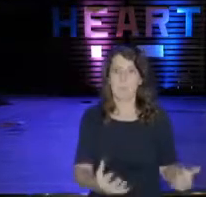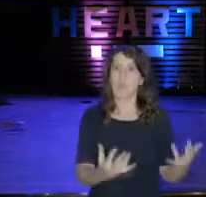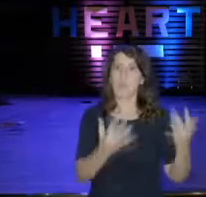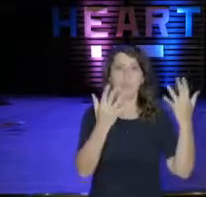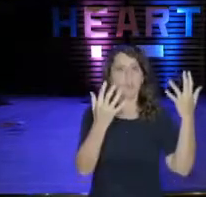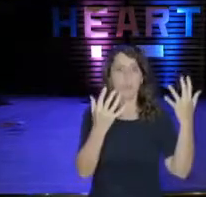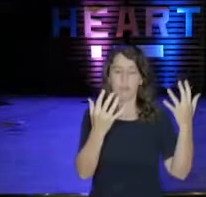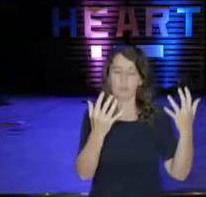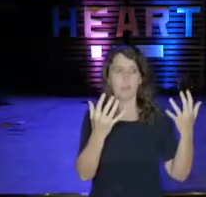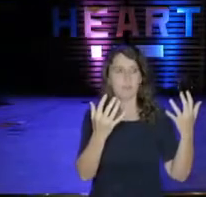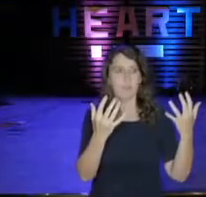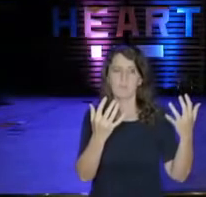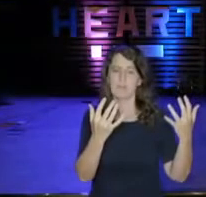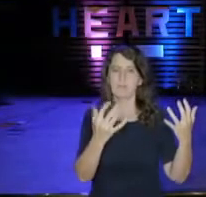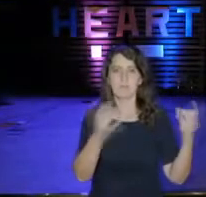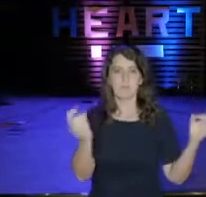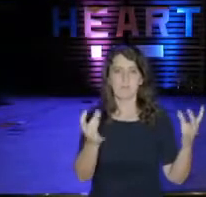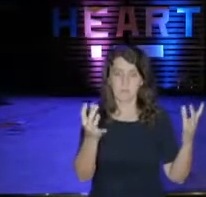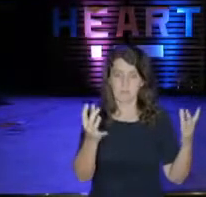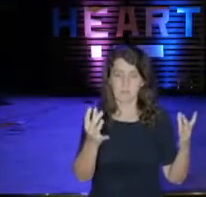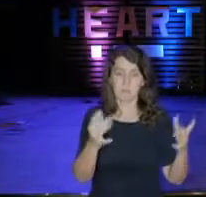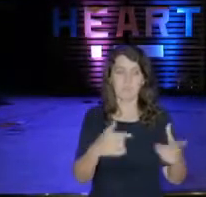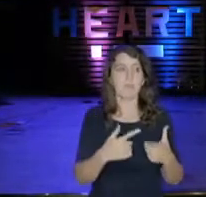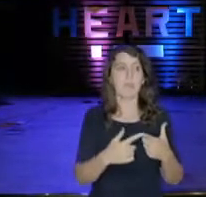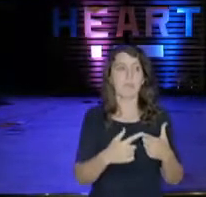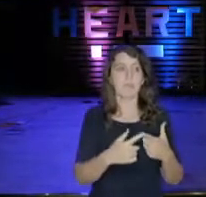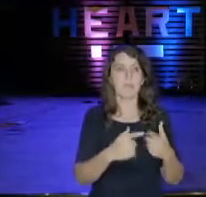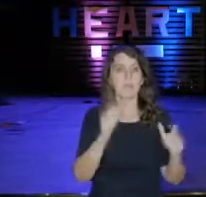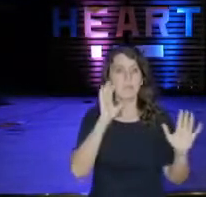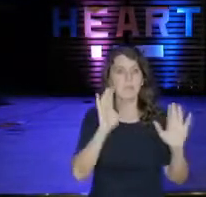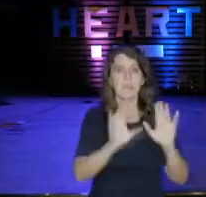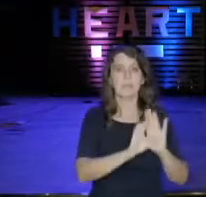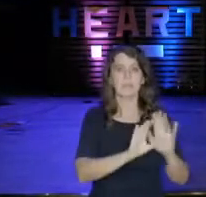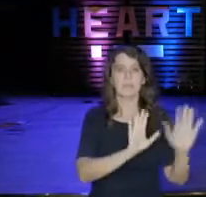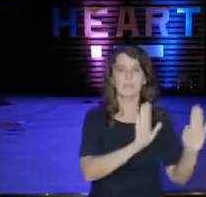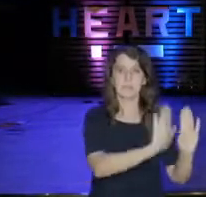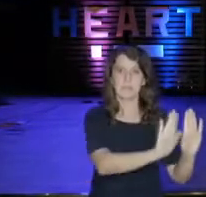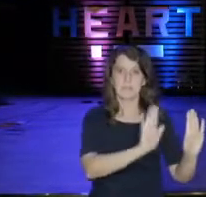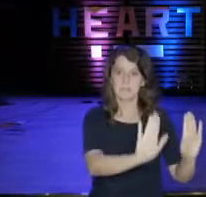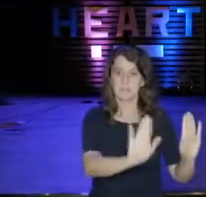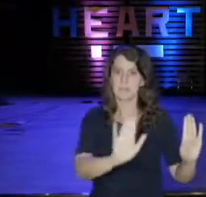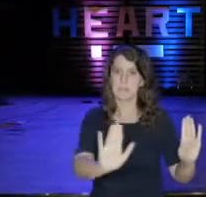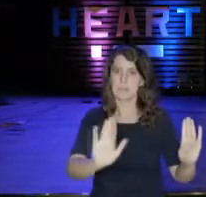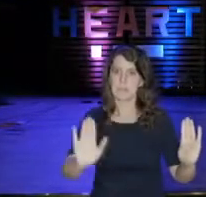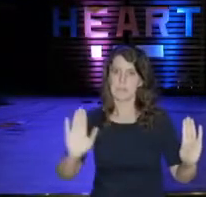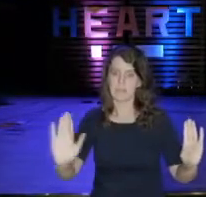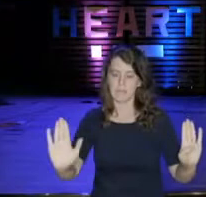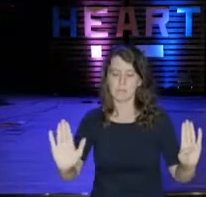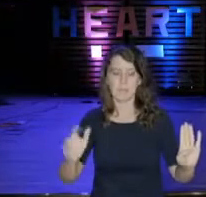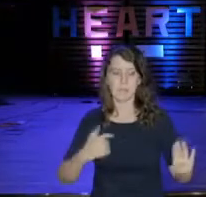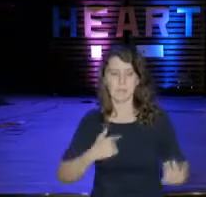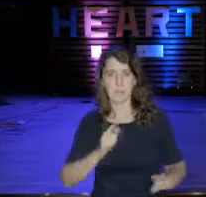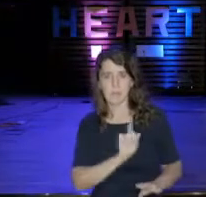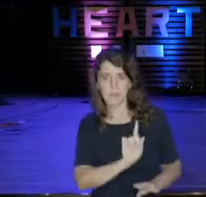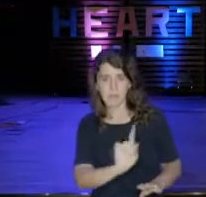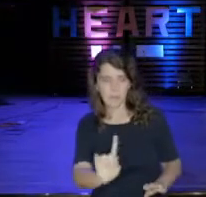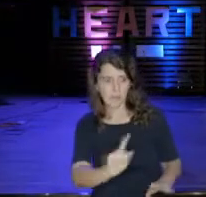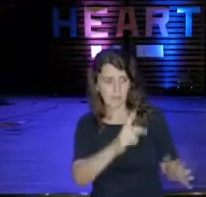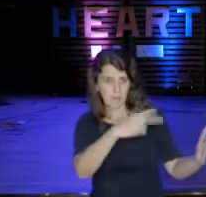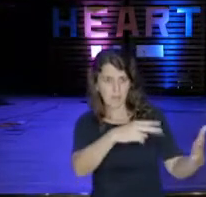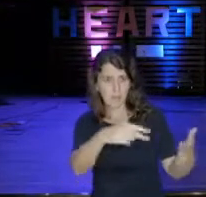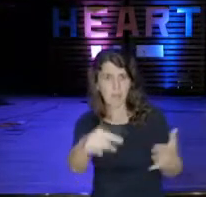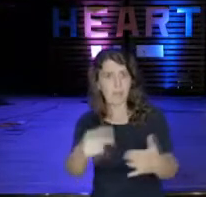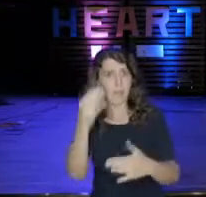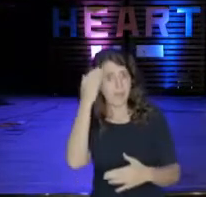it just looked like it needed to be replaced. But then they put all these pictures and stories, and I walked by that. And so I read about this. I know about